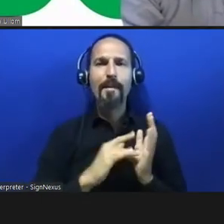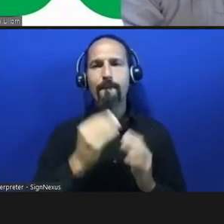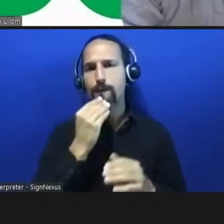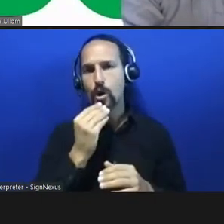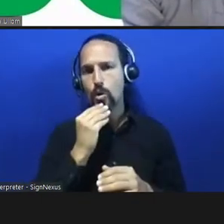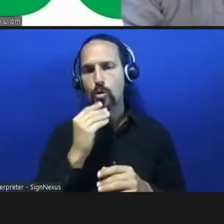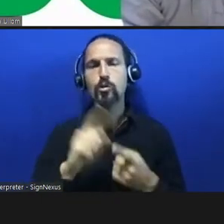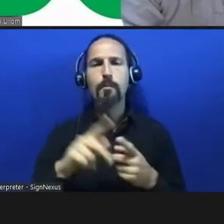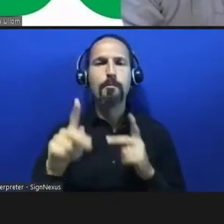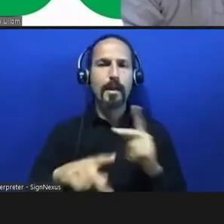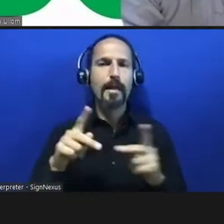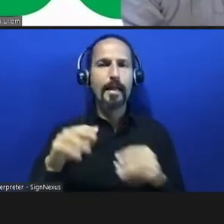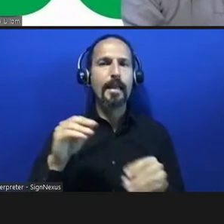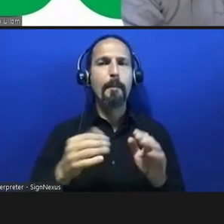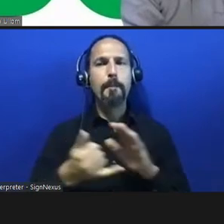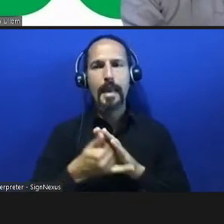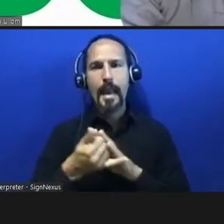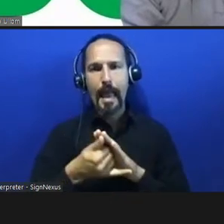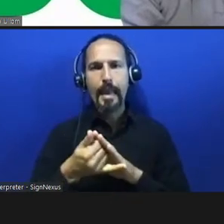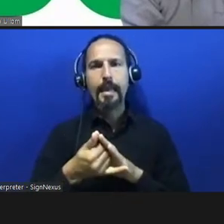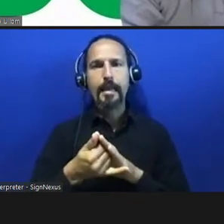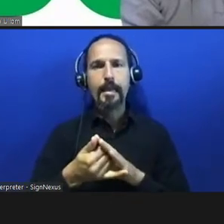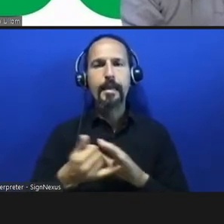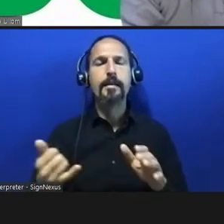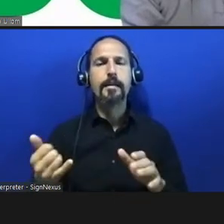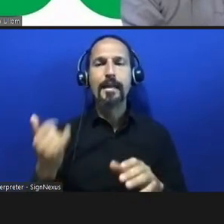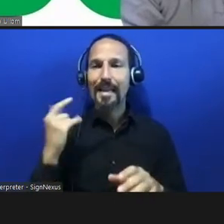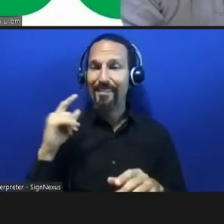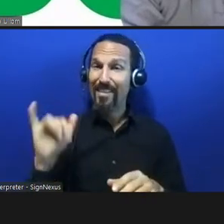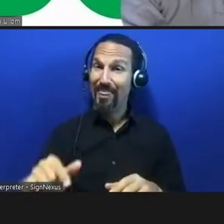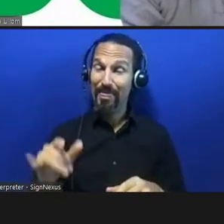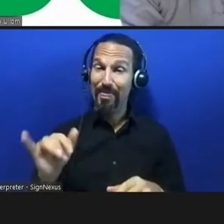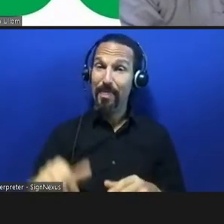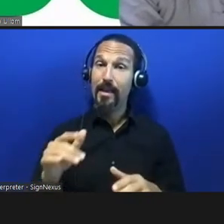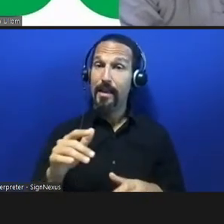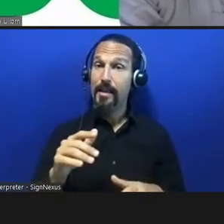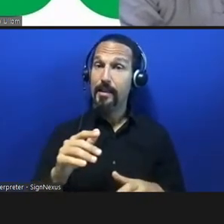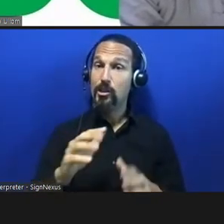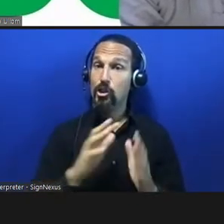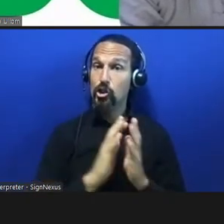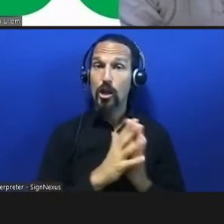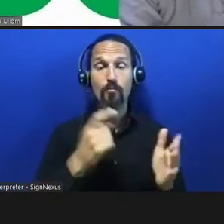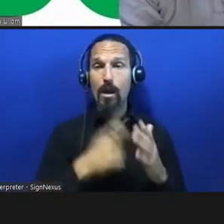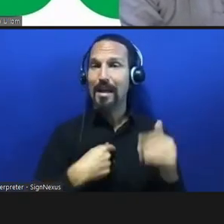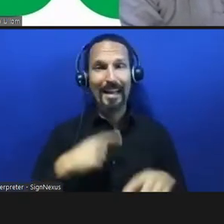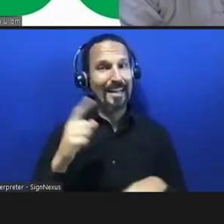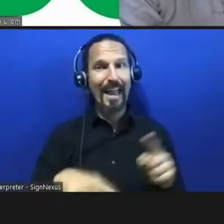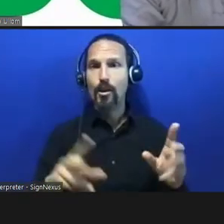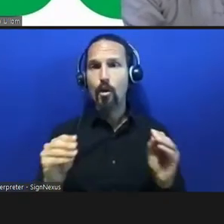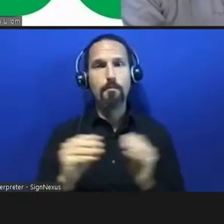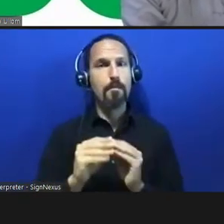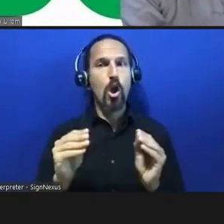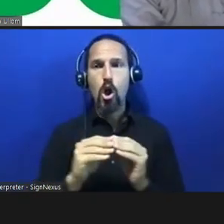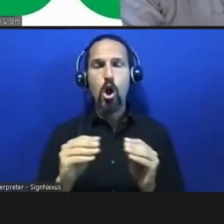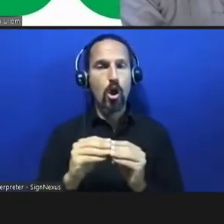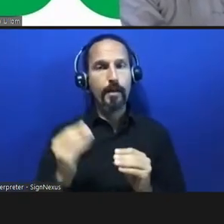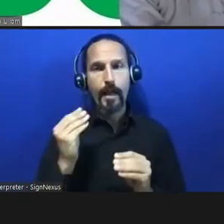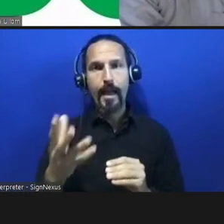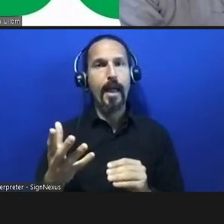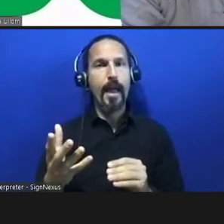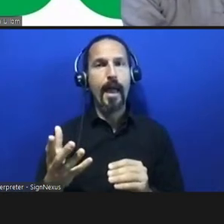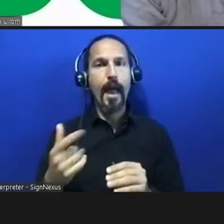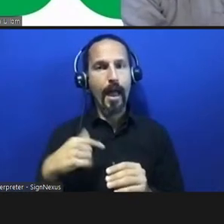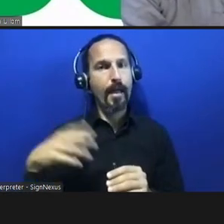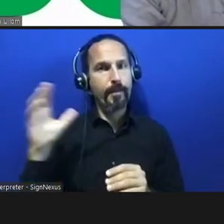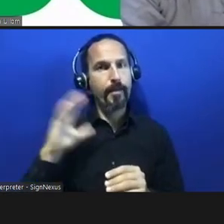and things to people in Manhattan but uh if this congestion price goes on I I can't do this anymore and tell you the truth I